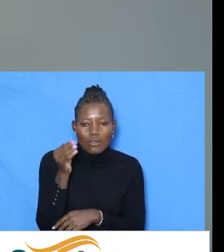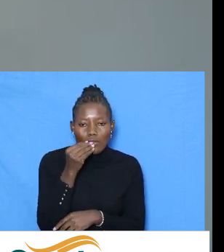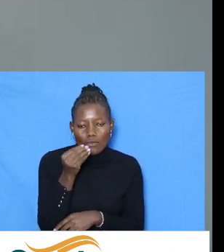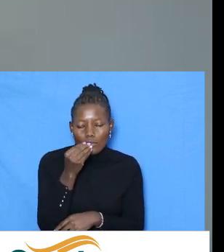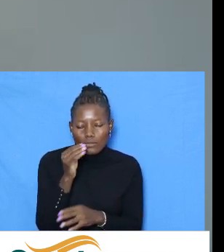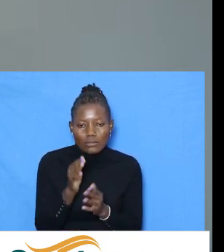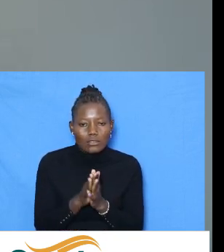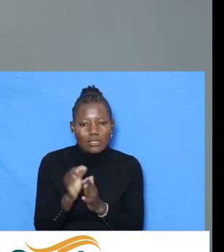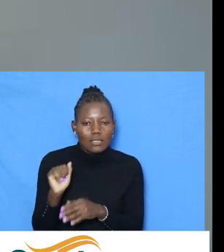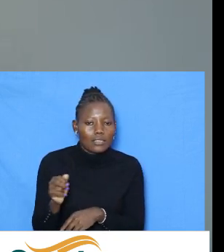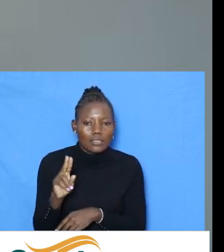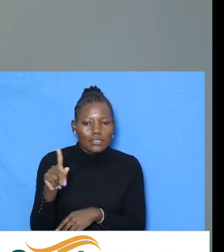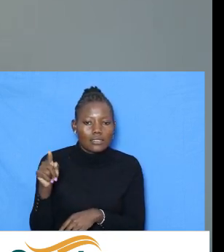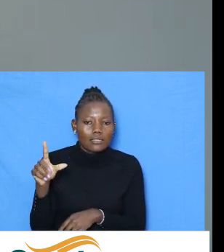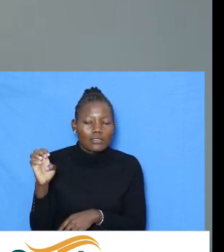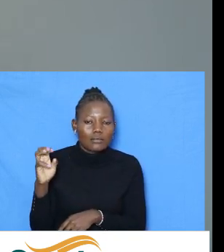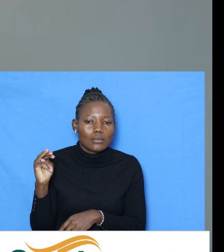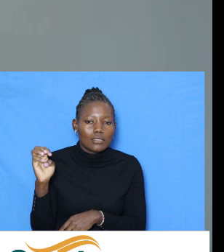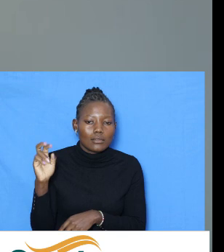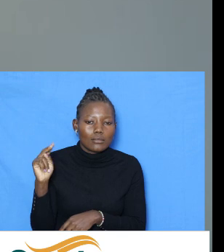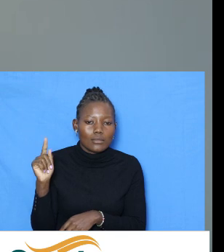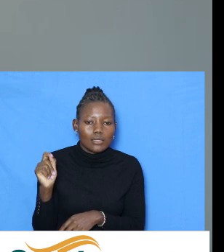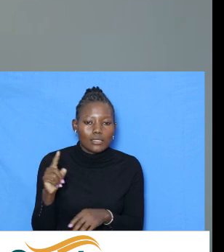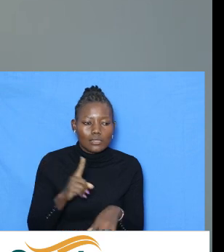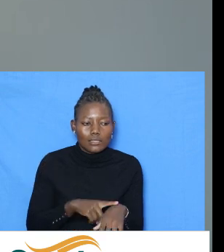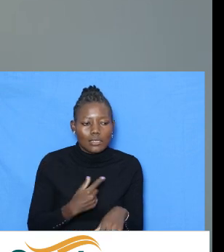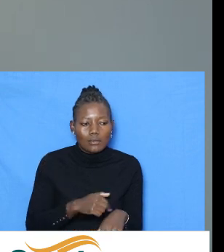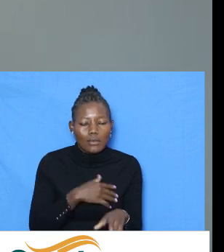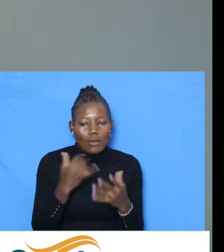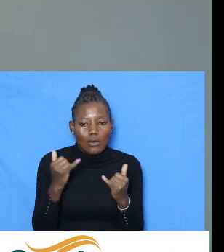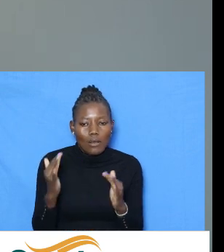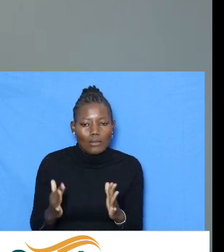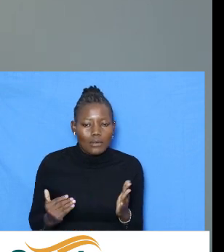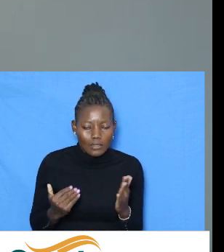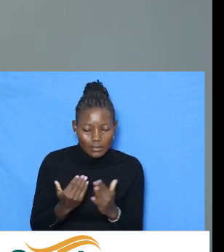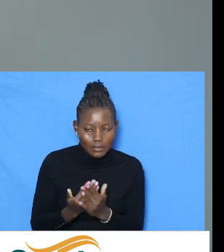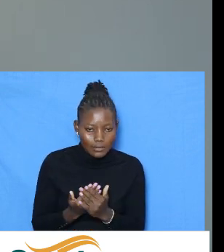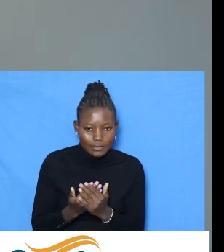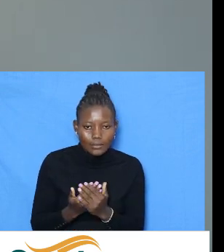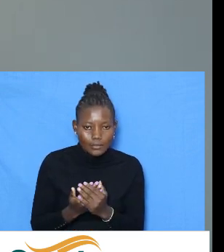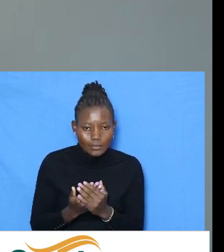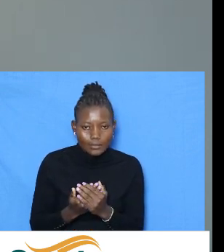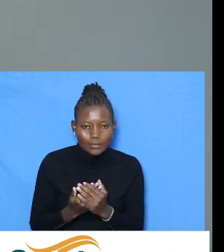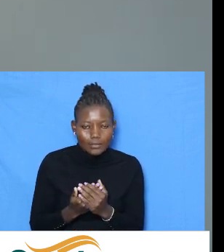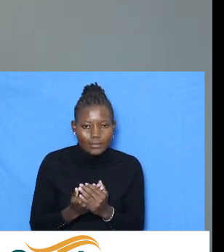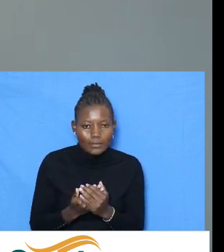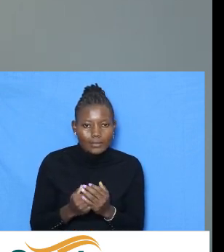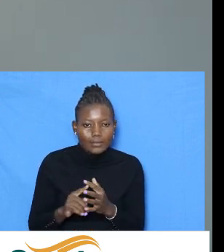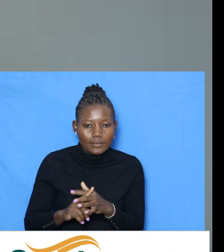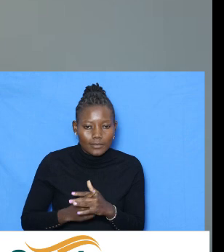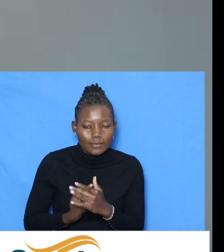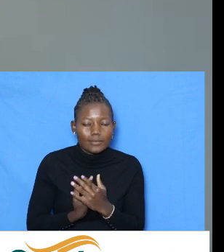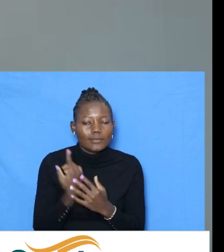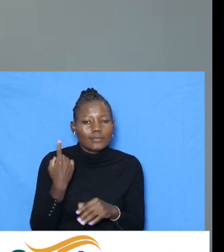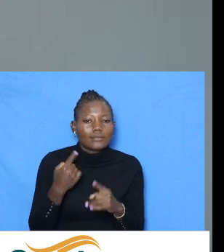supplements. And when our athletes, which are starting and